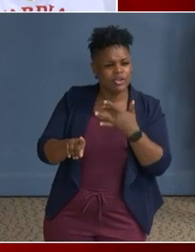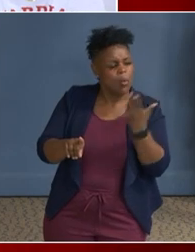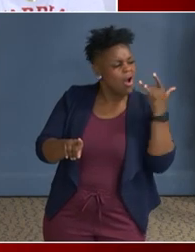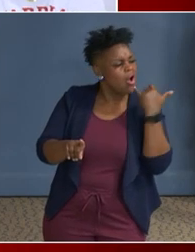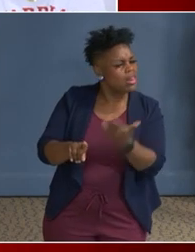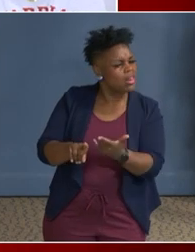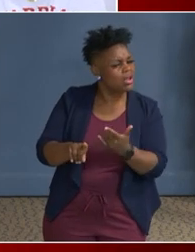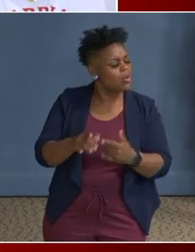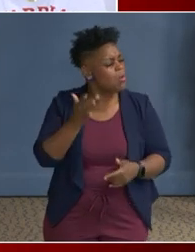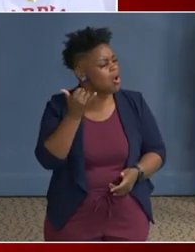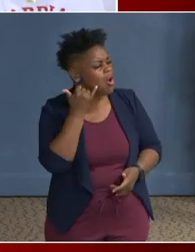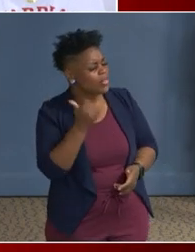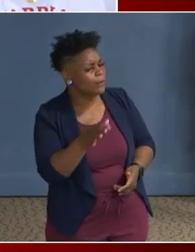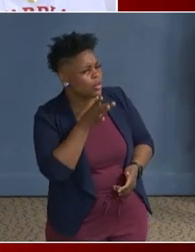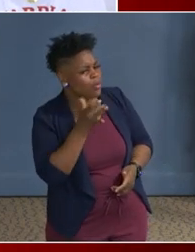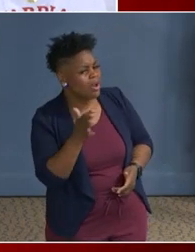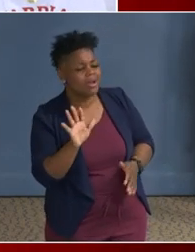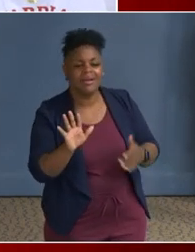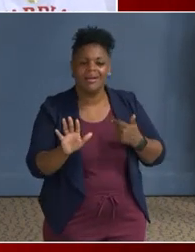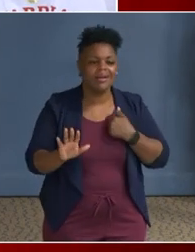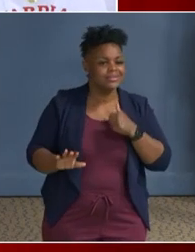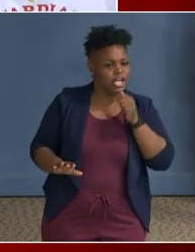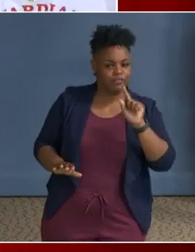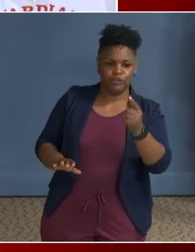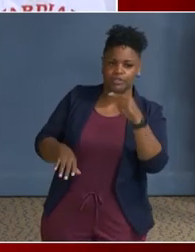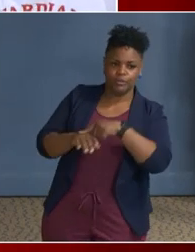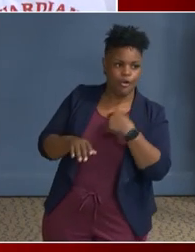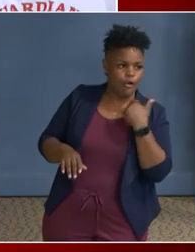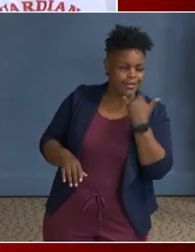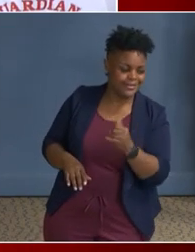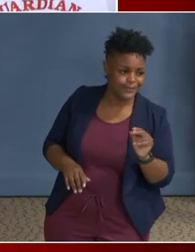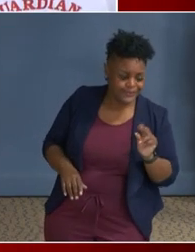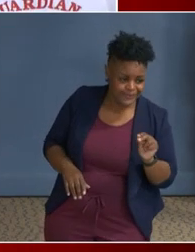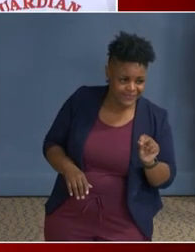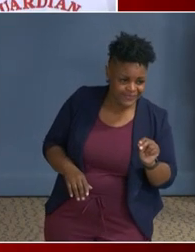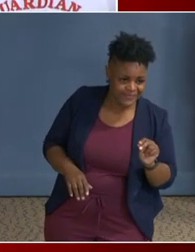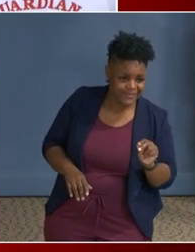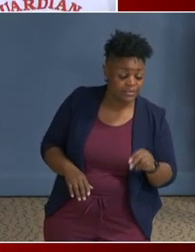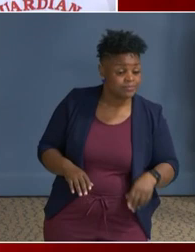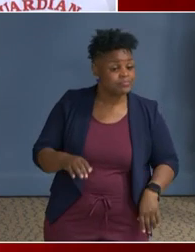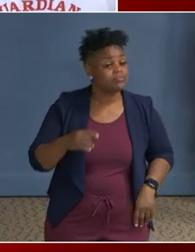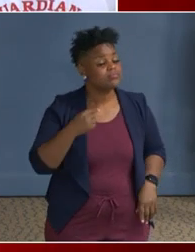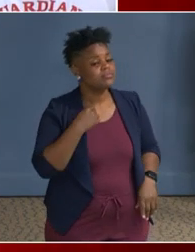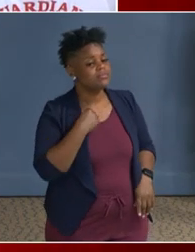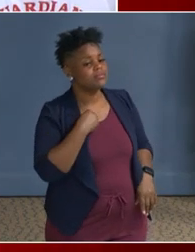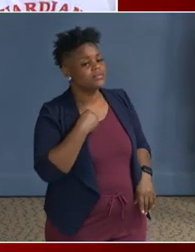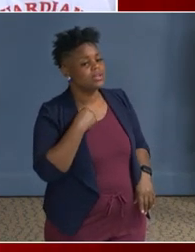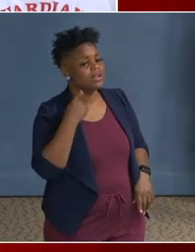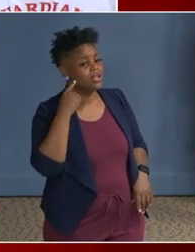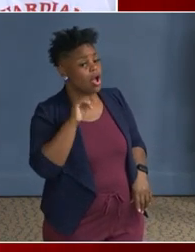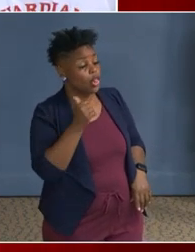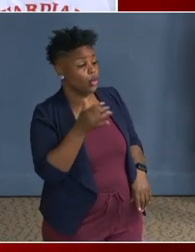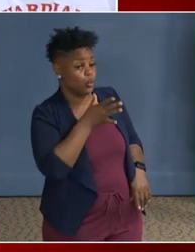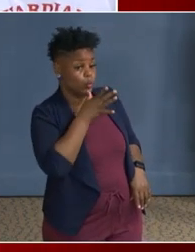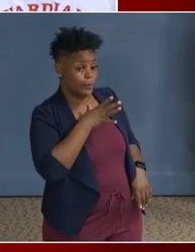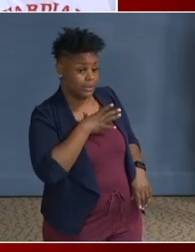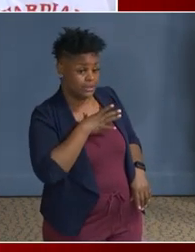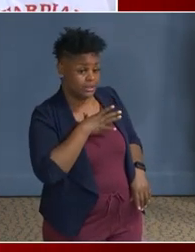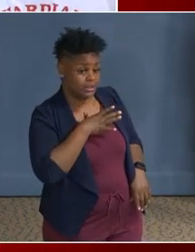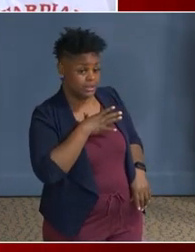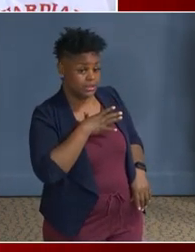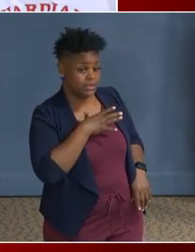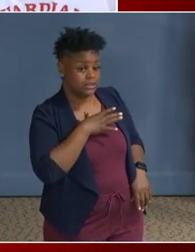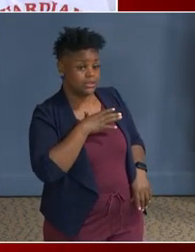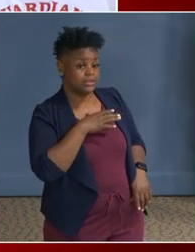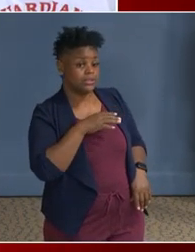tell you it's not a first, so I don't know who would have told you that. Well, I was told the mother of Micaiah Wilson did not get a call. Oh, she most certainly did. Okay.